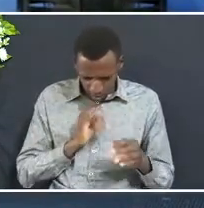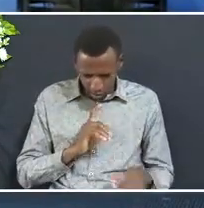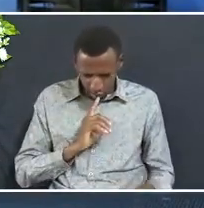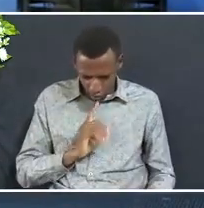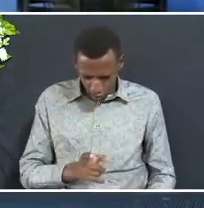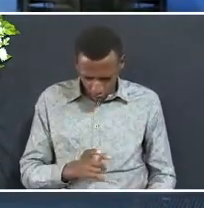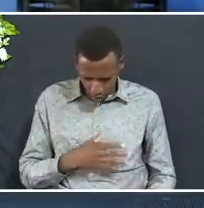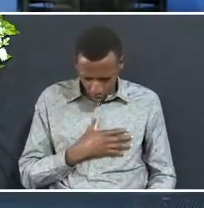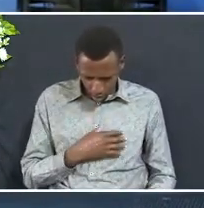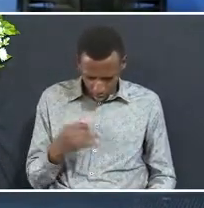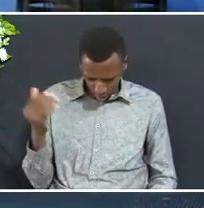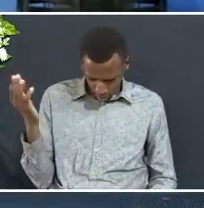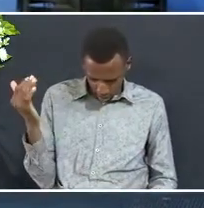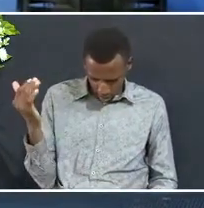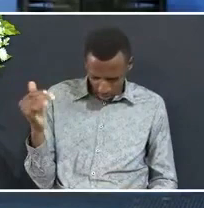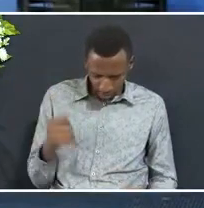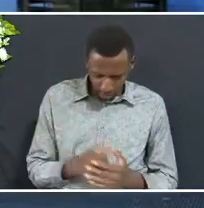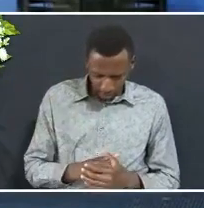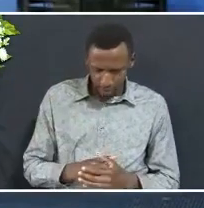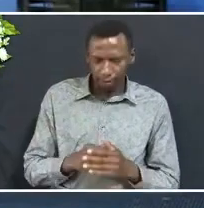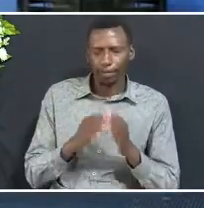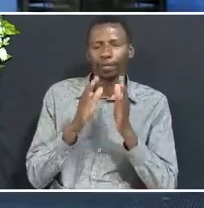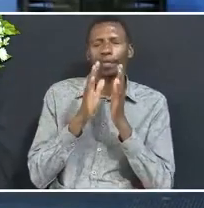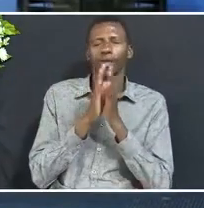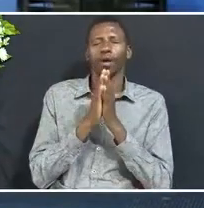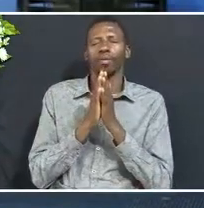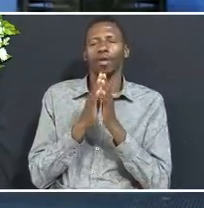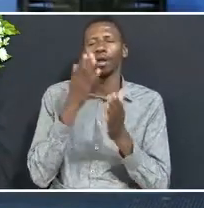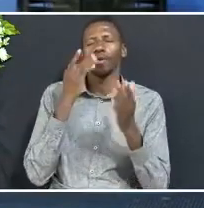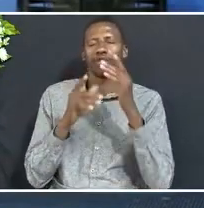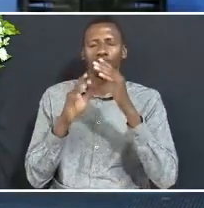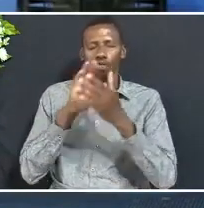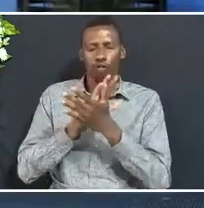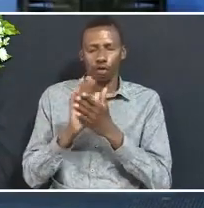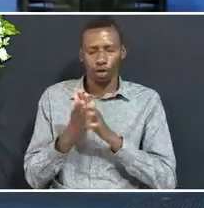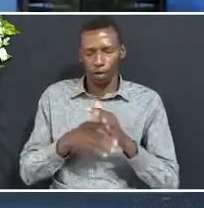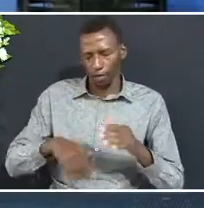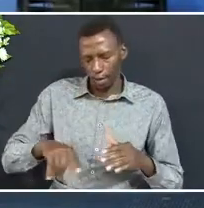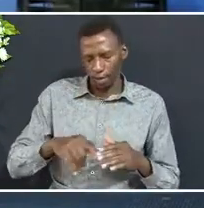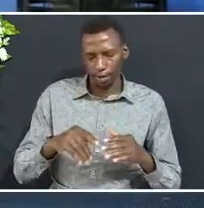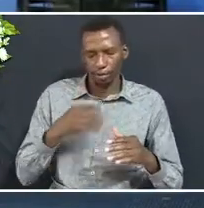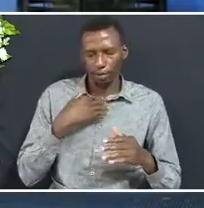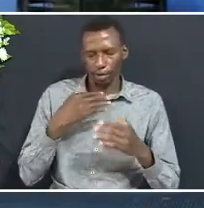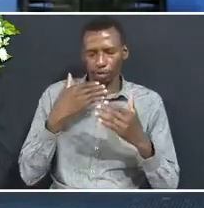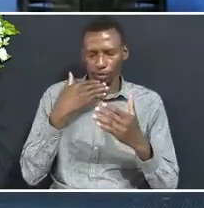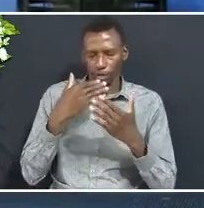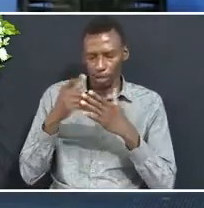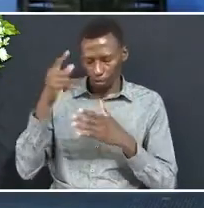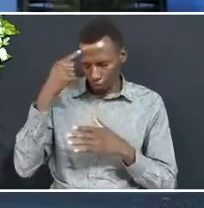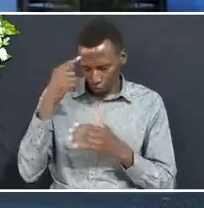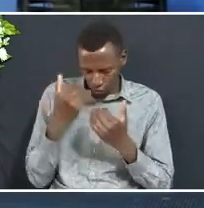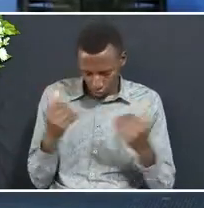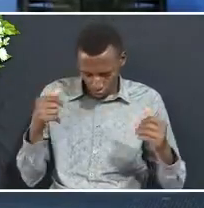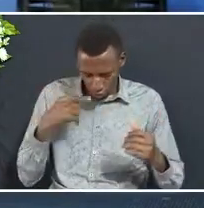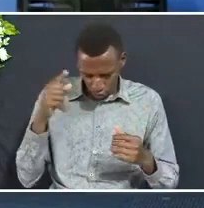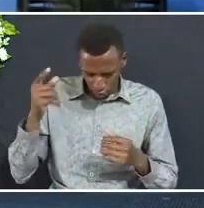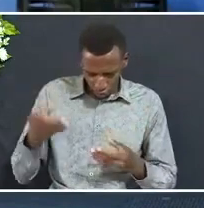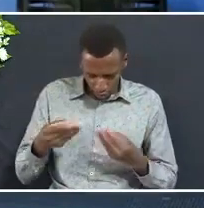and it's coming. I pray that you may forgive us. And I want to thank you for the children that you gave